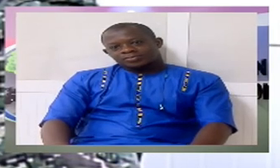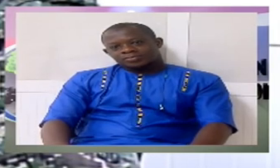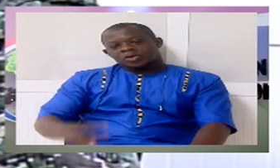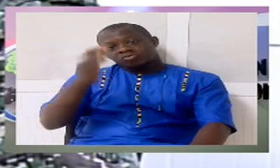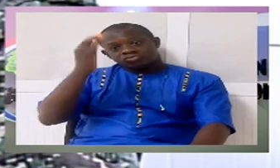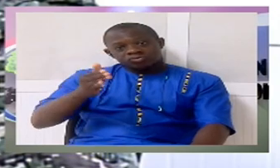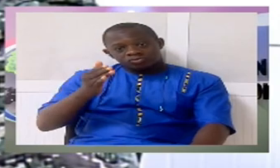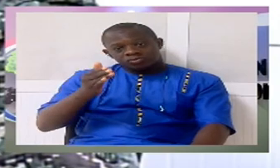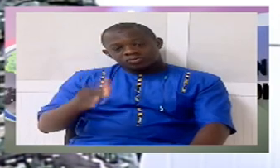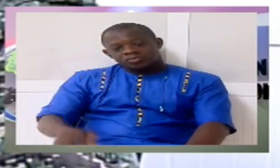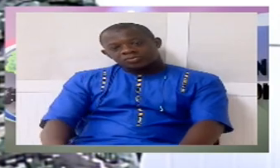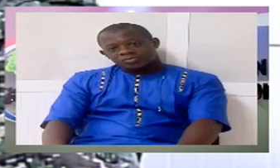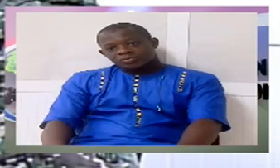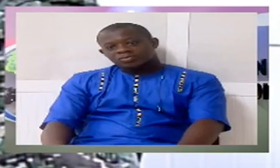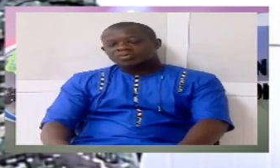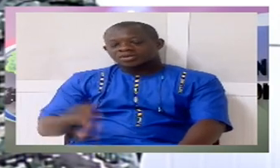True.